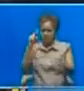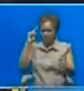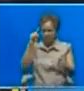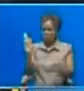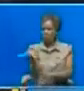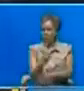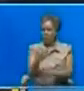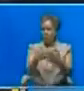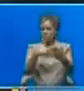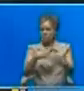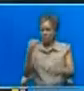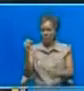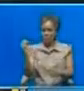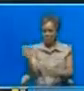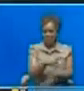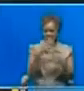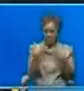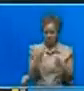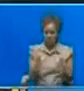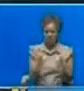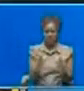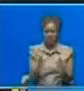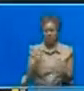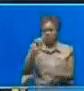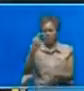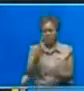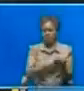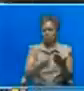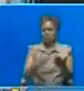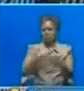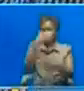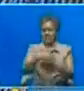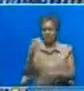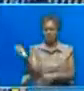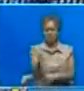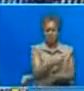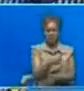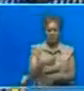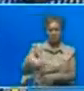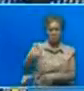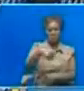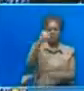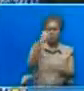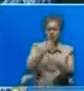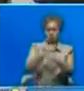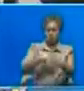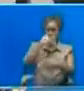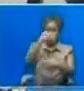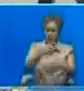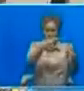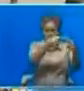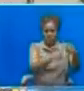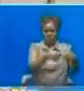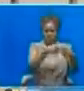this place before the end of this month, or let's say first week of next month. We are supposed to do the next phase, which